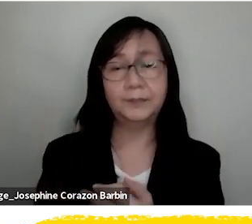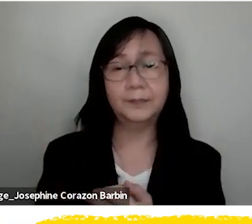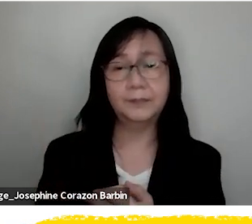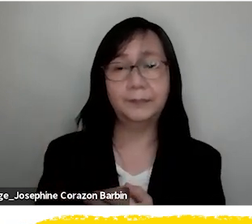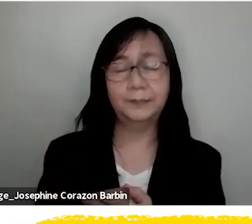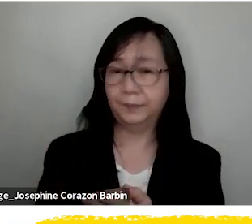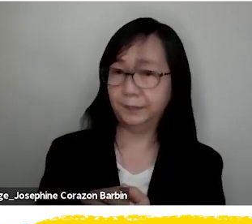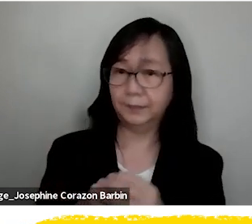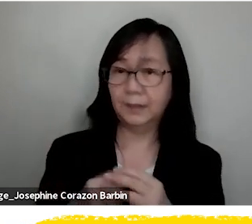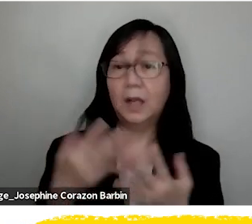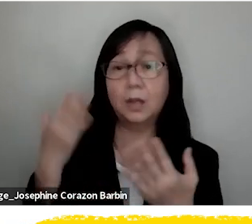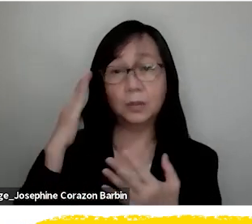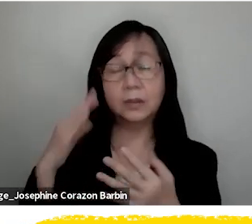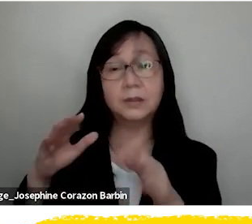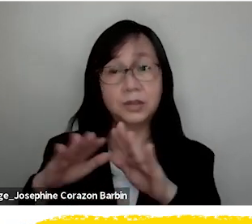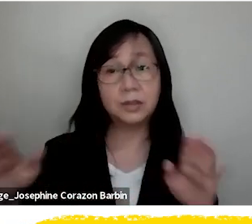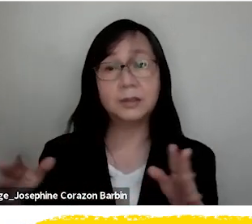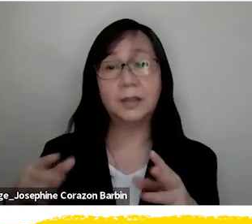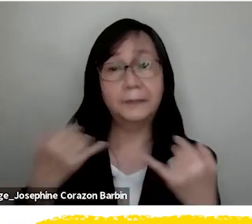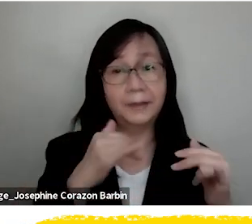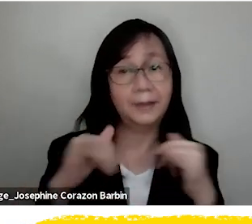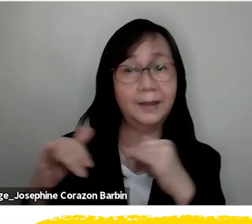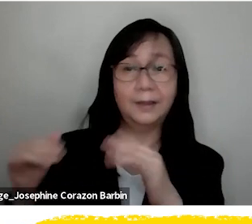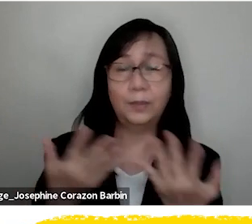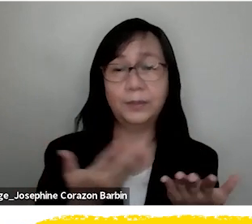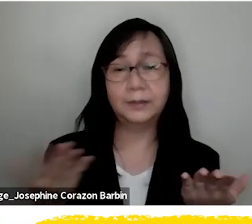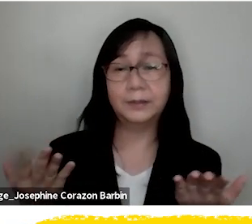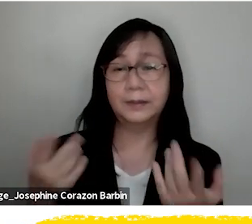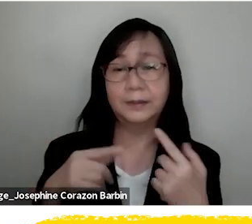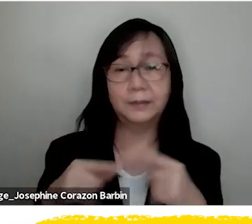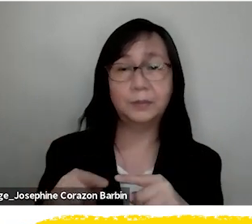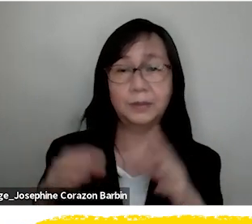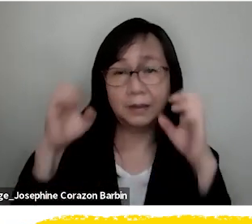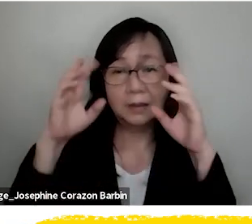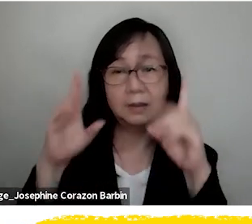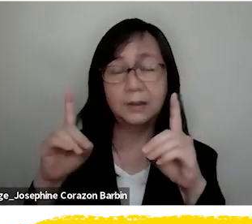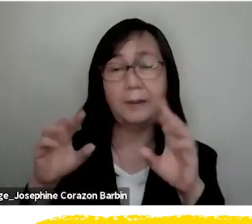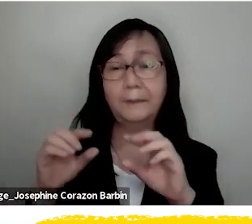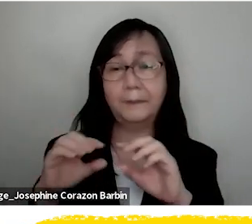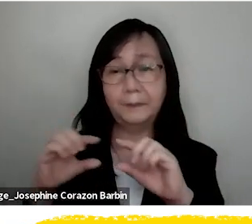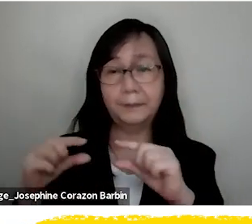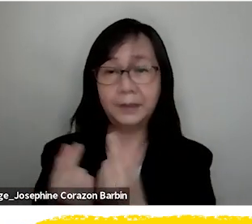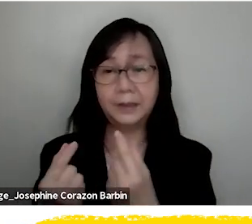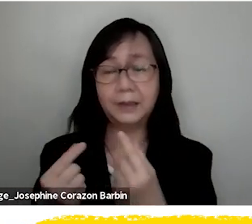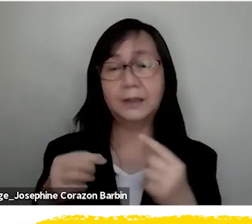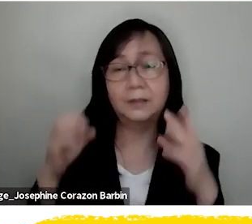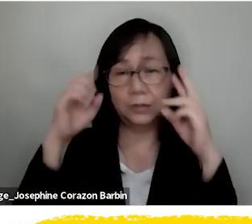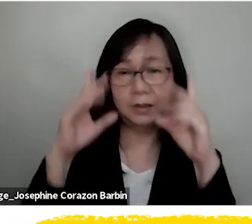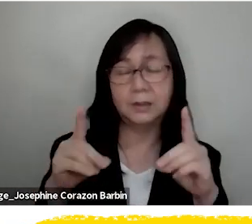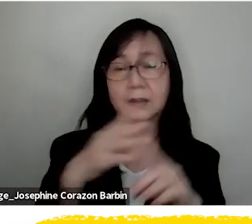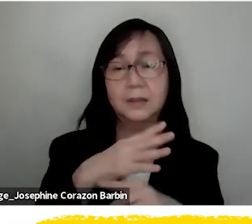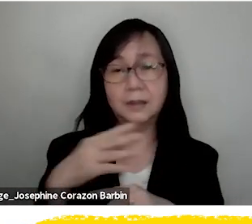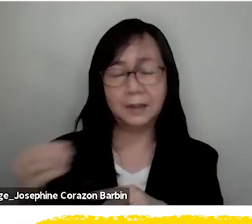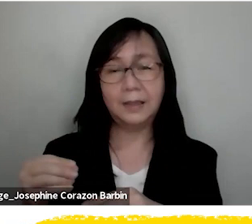that children very much play when it comes to education, peer education, and awareness